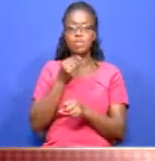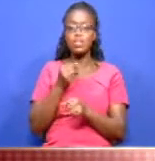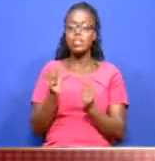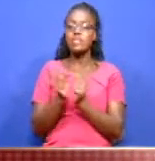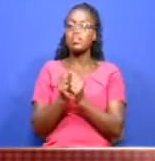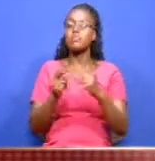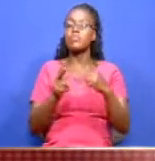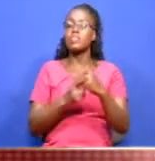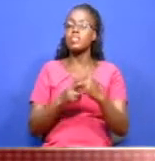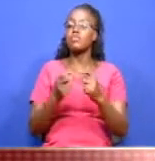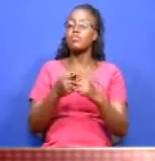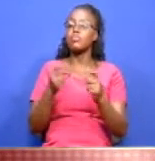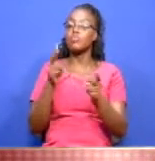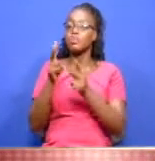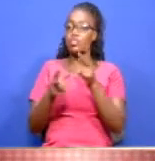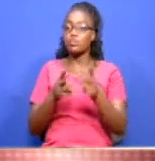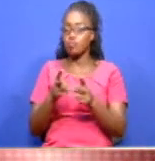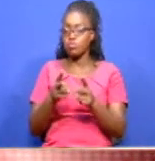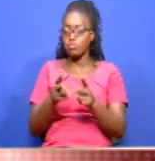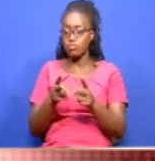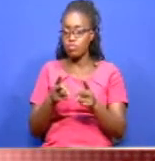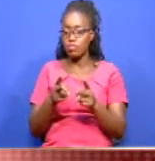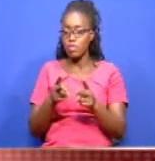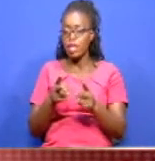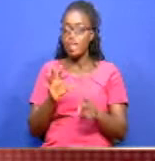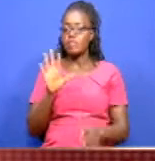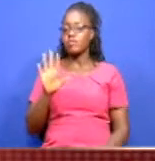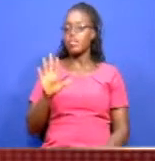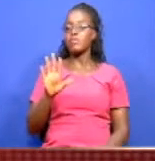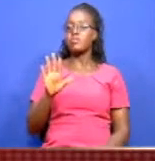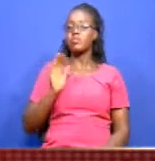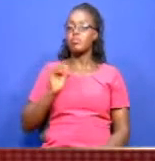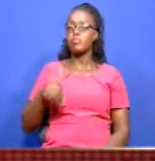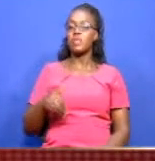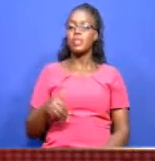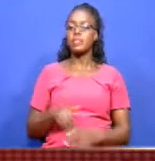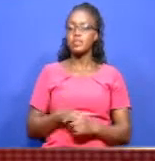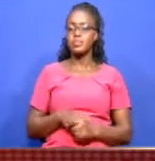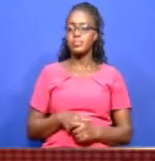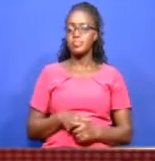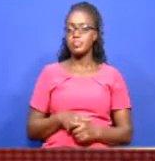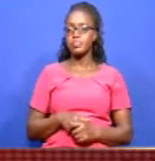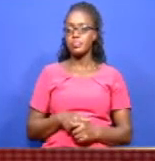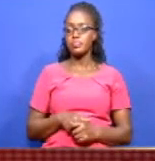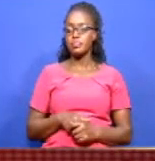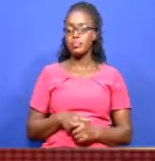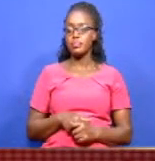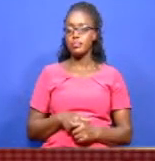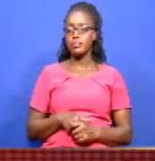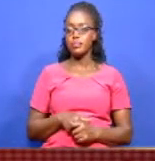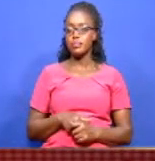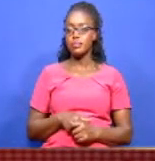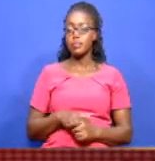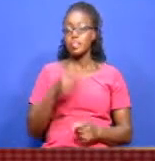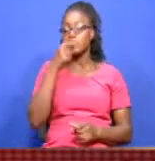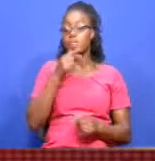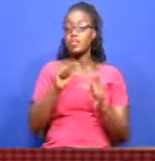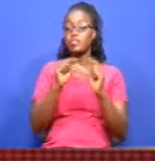of these 22 being males and 5 being females. The age group